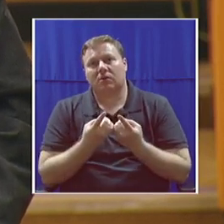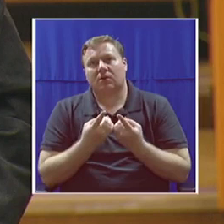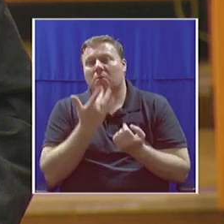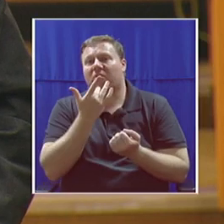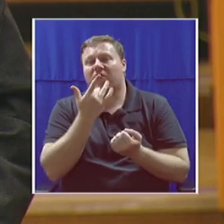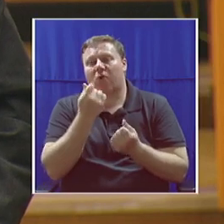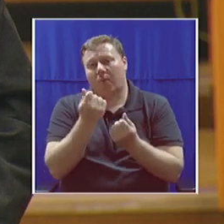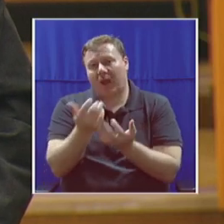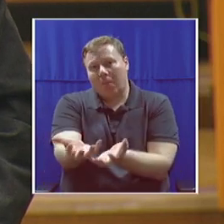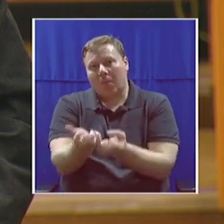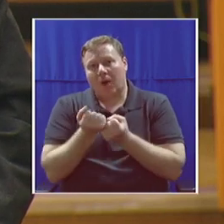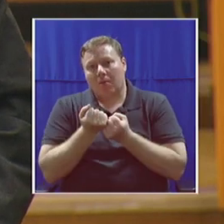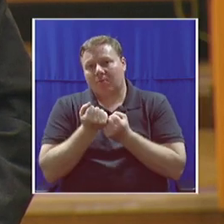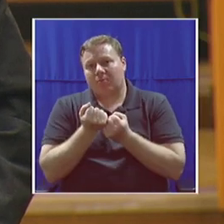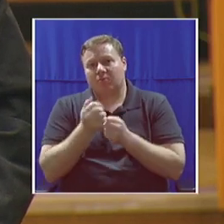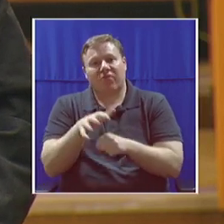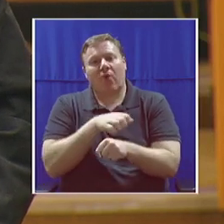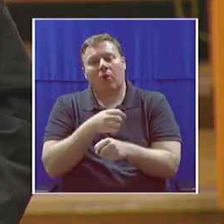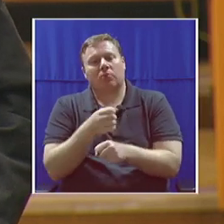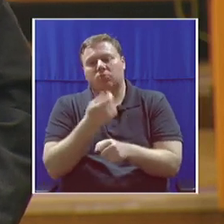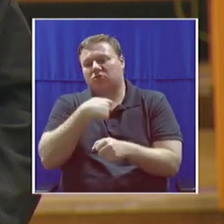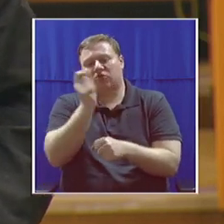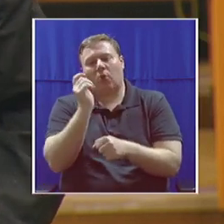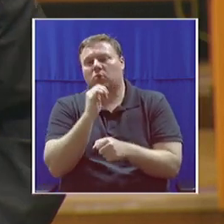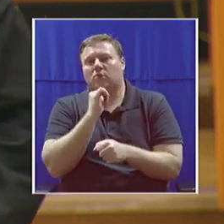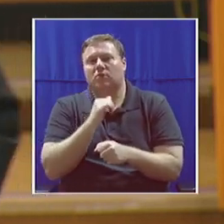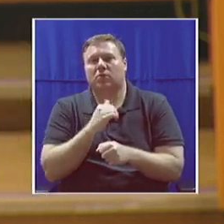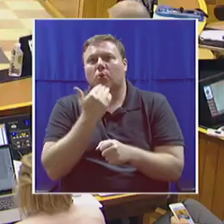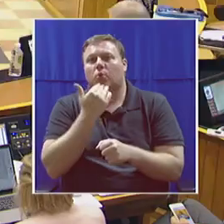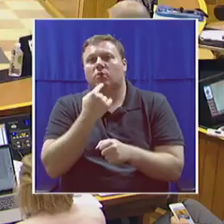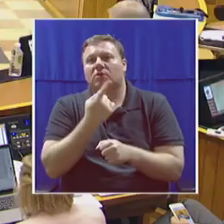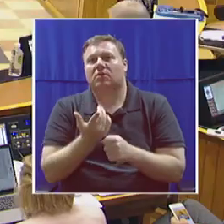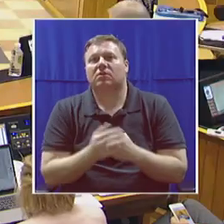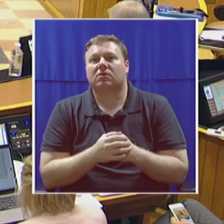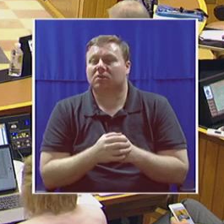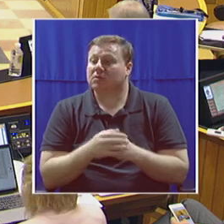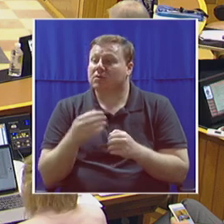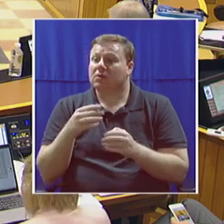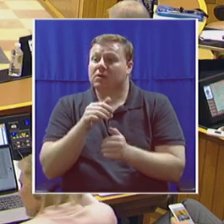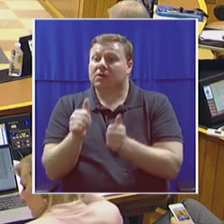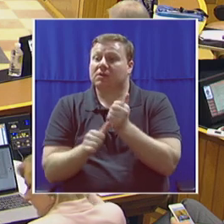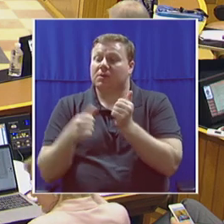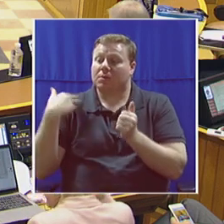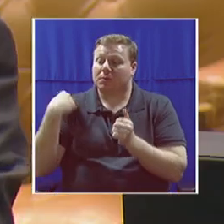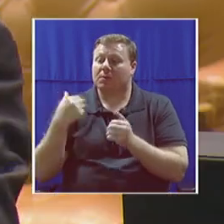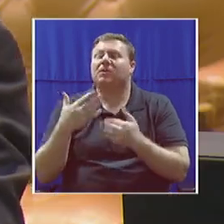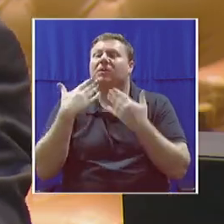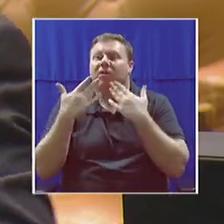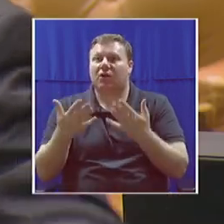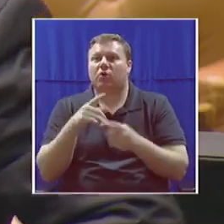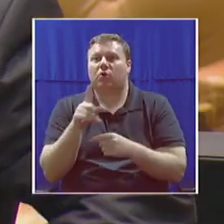money and and have the the farms uh sold back thank you honorable Deputy minister thank you very much for the